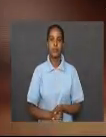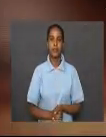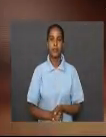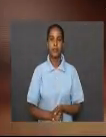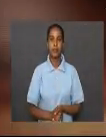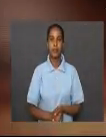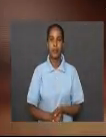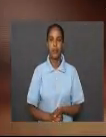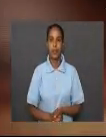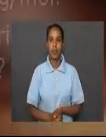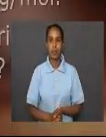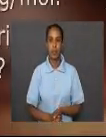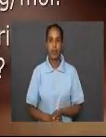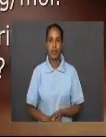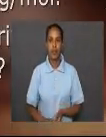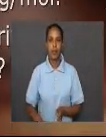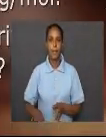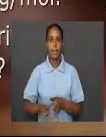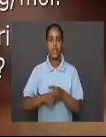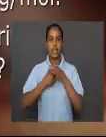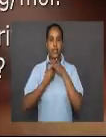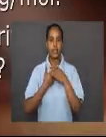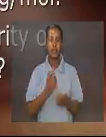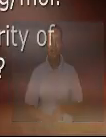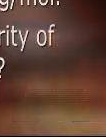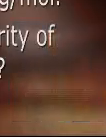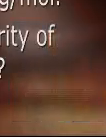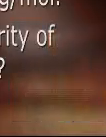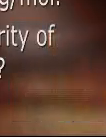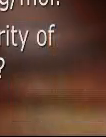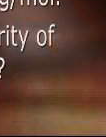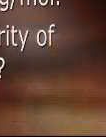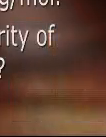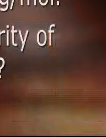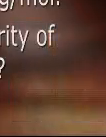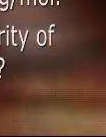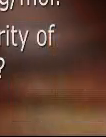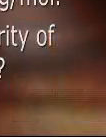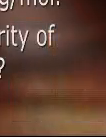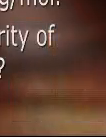Begin.